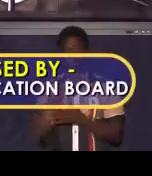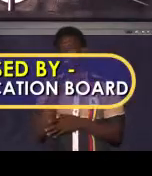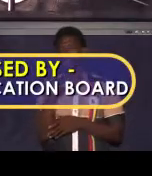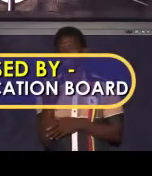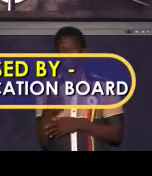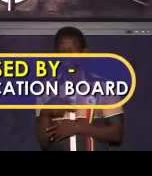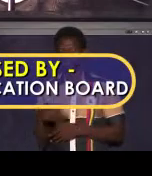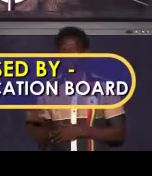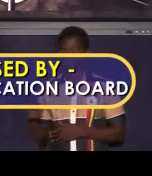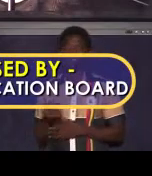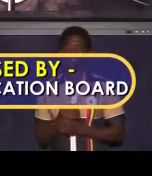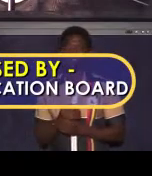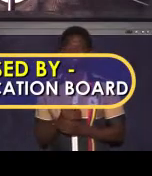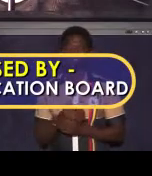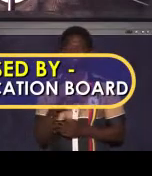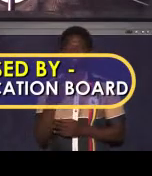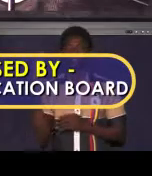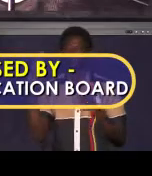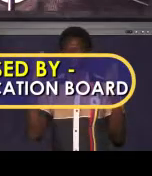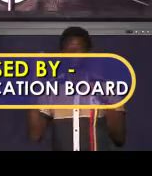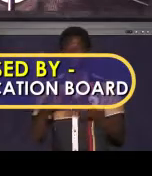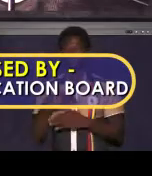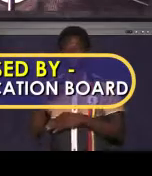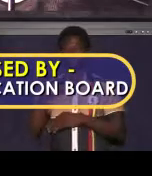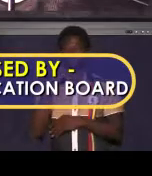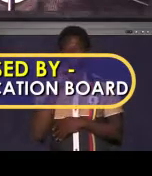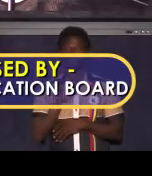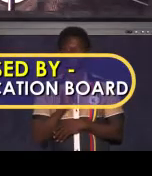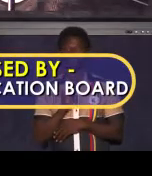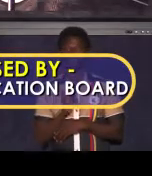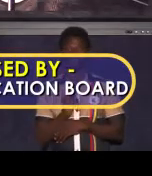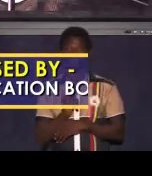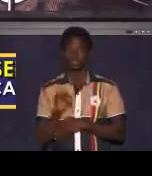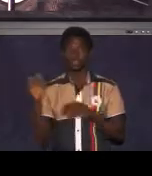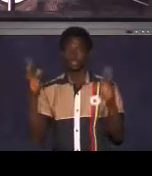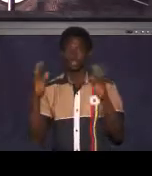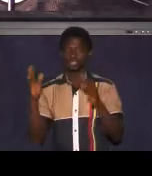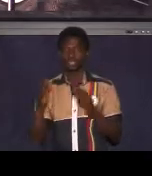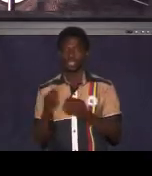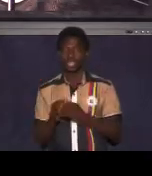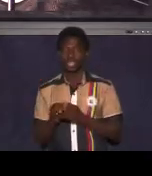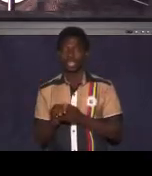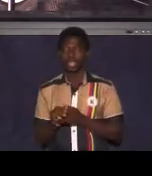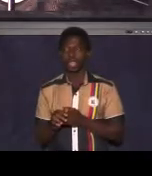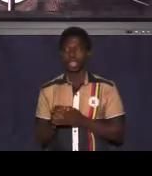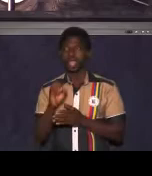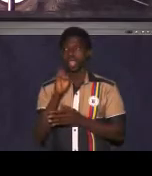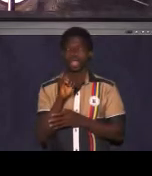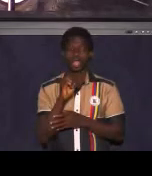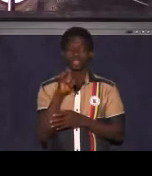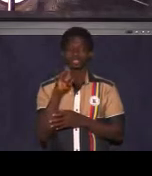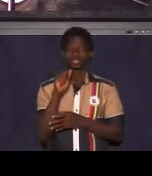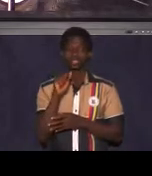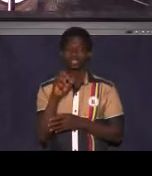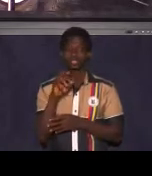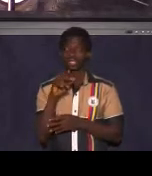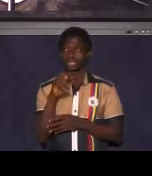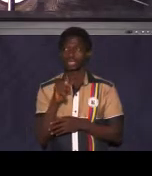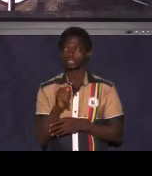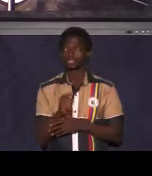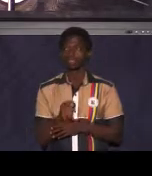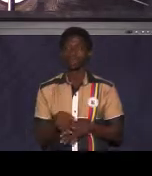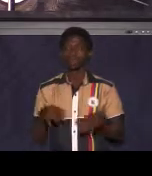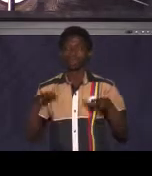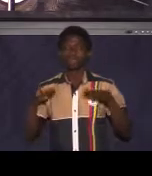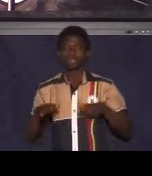that's another property of air. Next one is air exerts pressure. Say that.